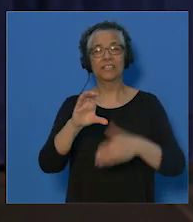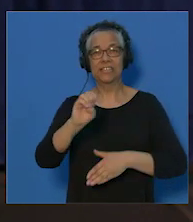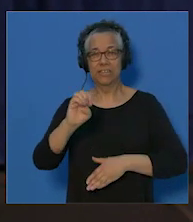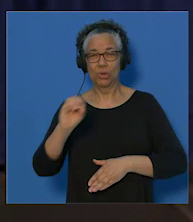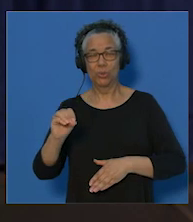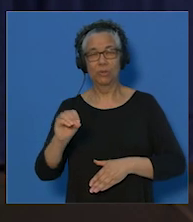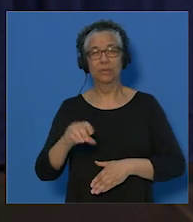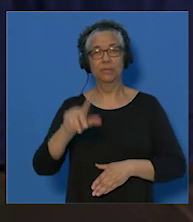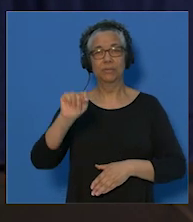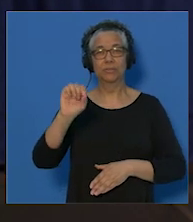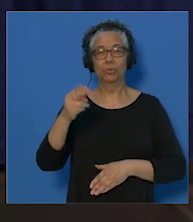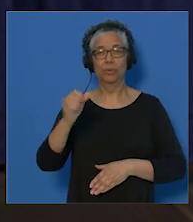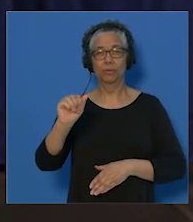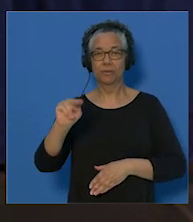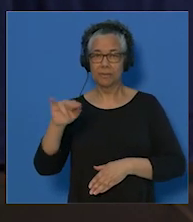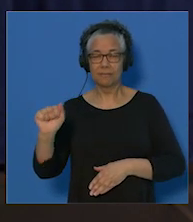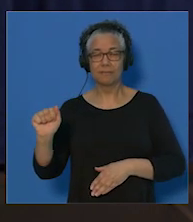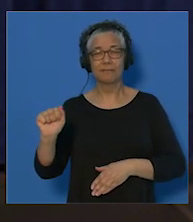Mr. Thomas